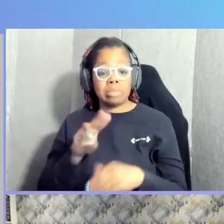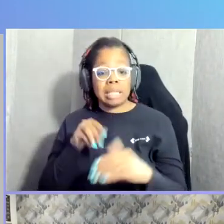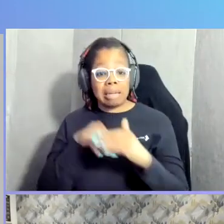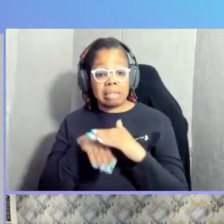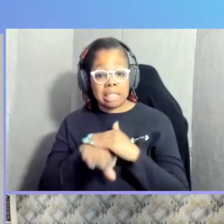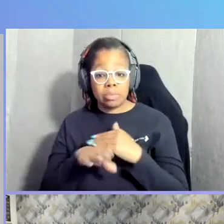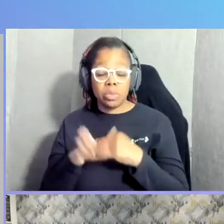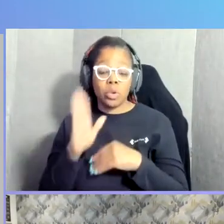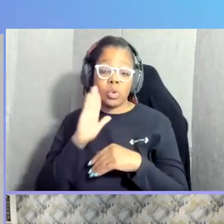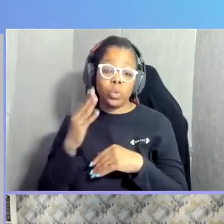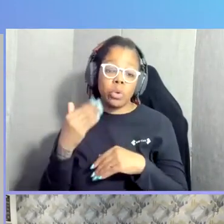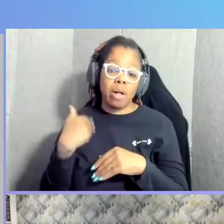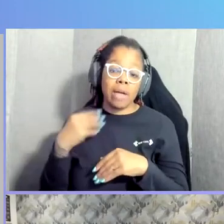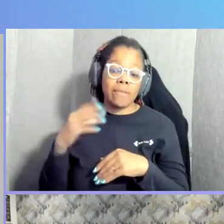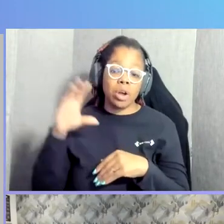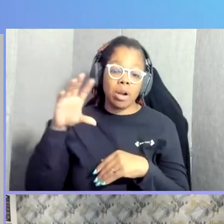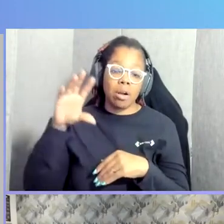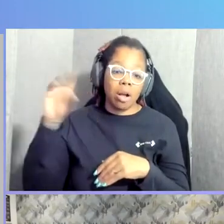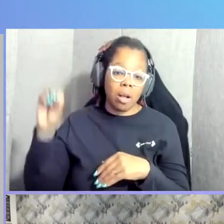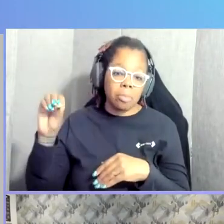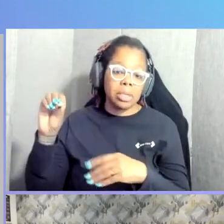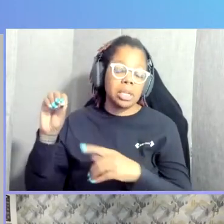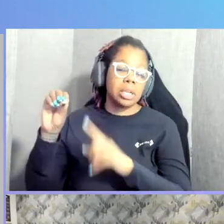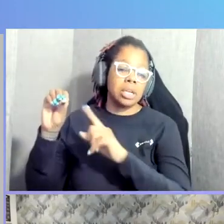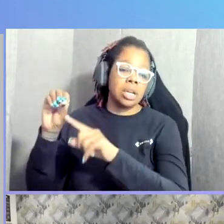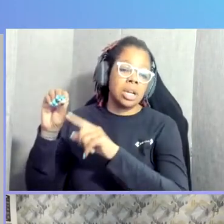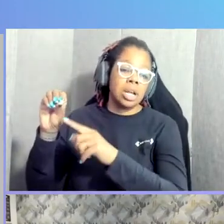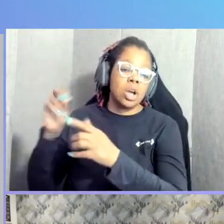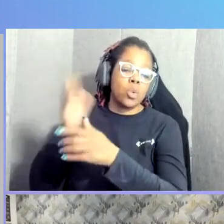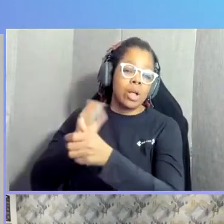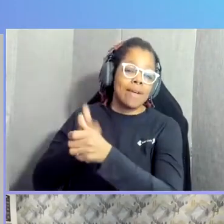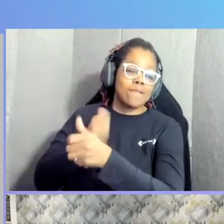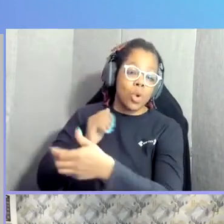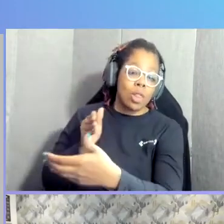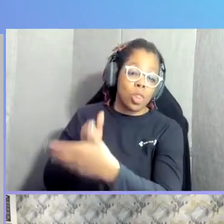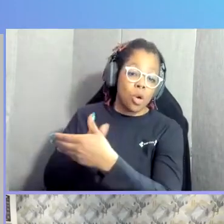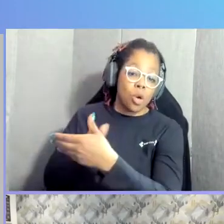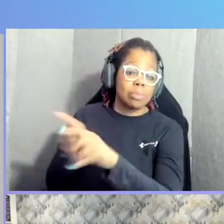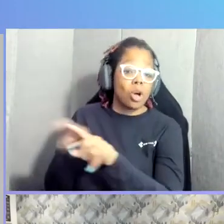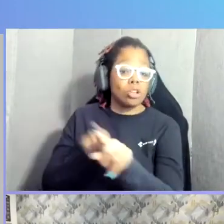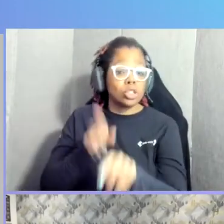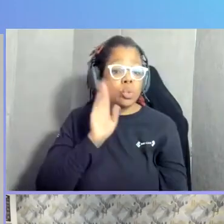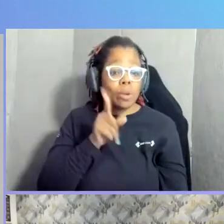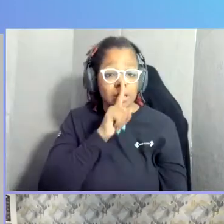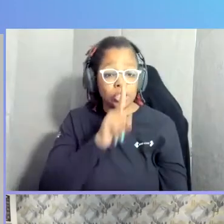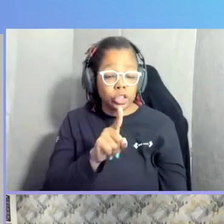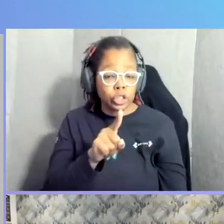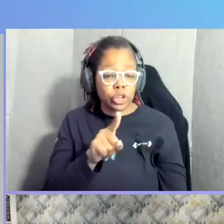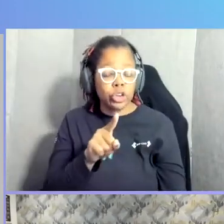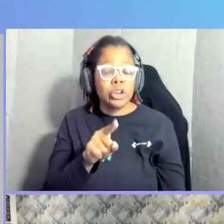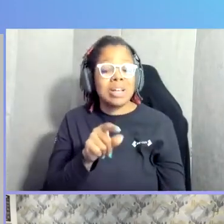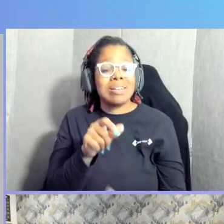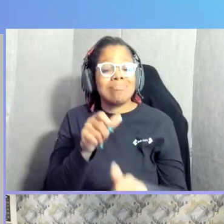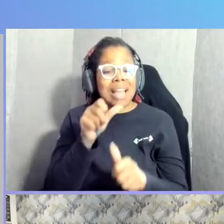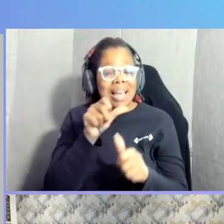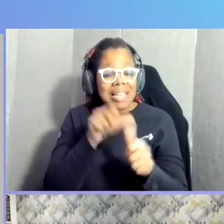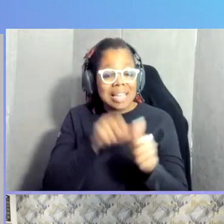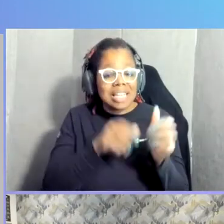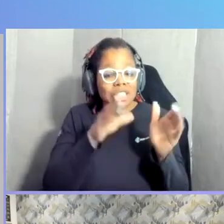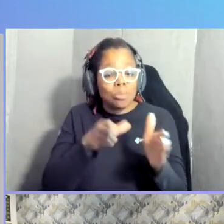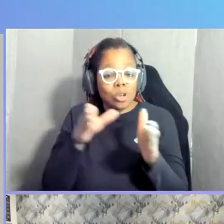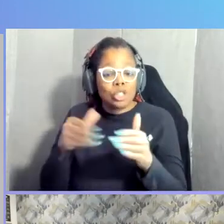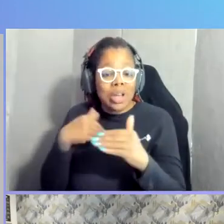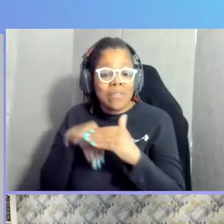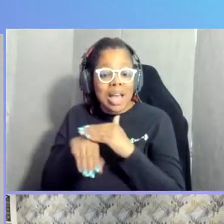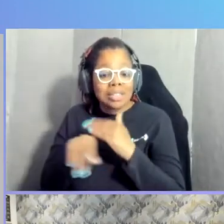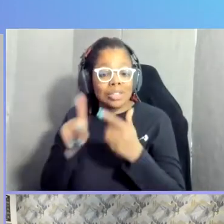help our company to avoid lawsuits, but it will also ensure that individuals, they have access to